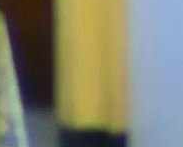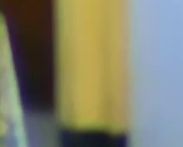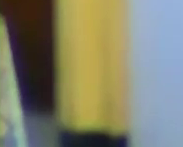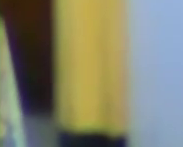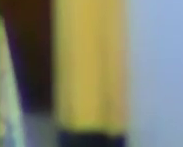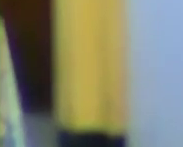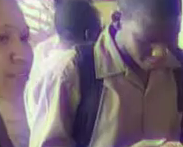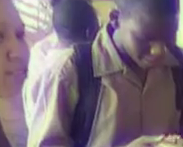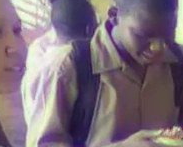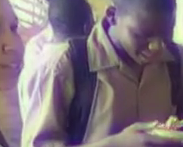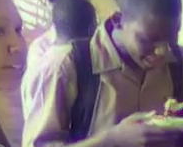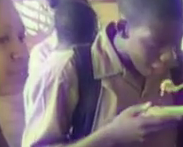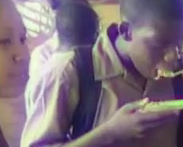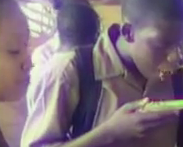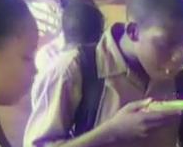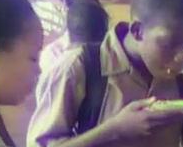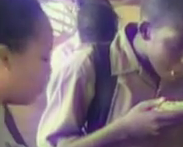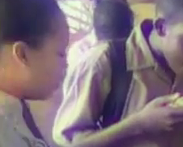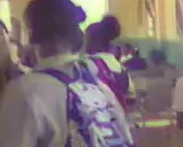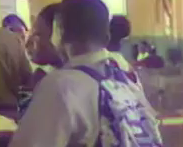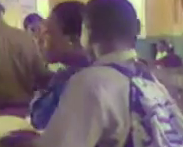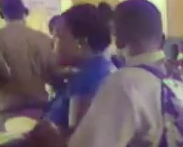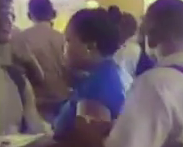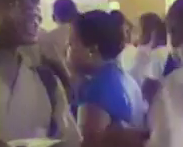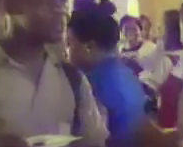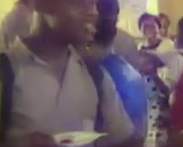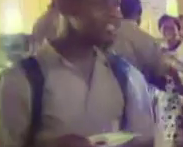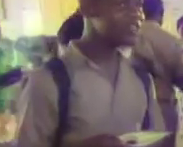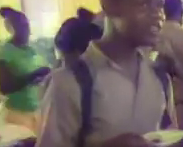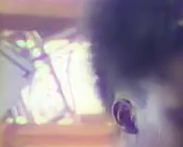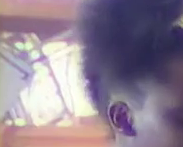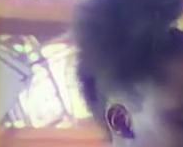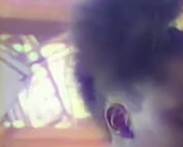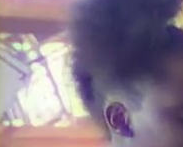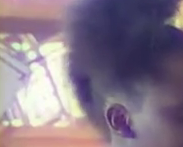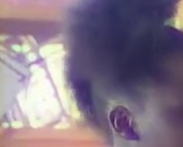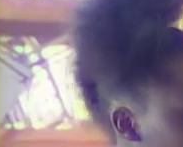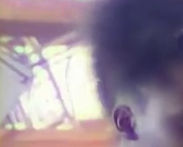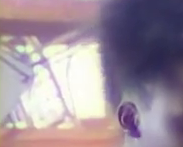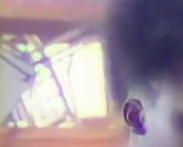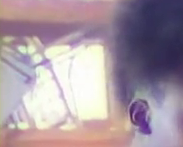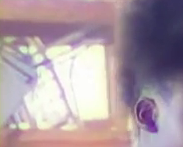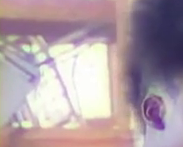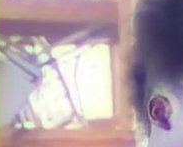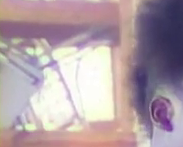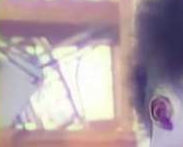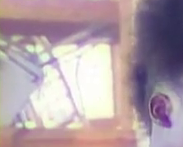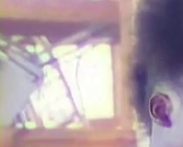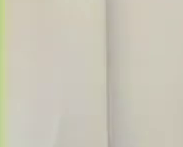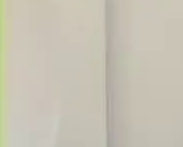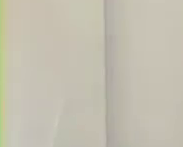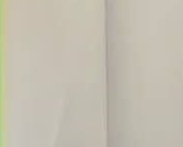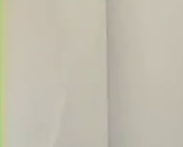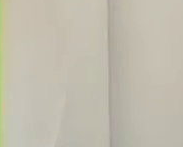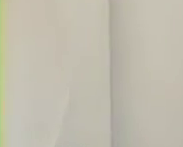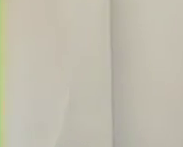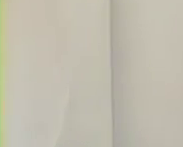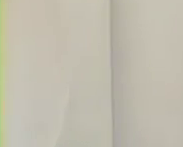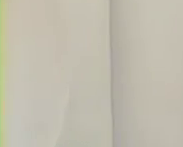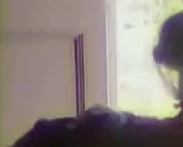provision will be made for them to have a lunch at the school where they go to now. So we